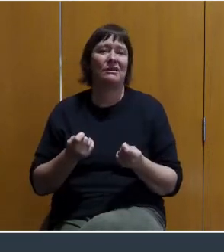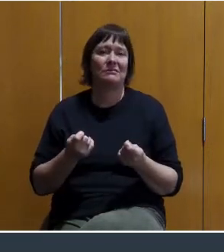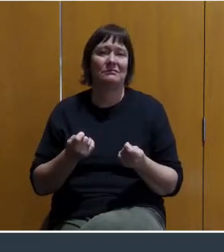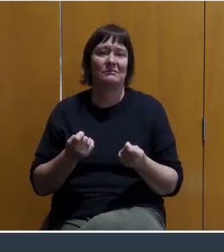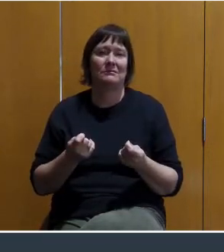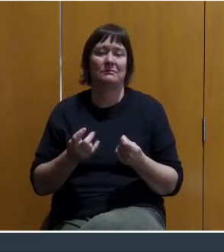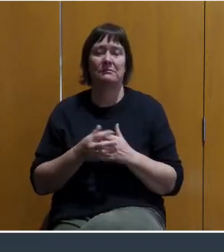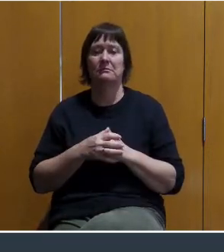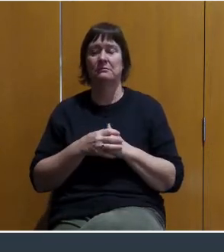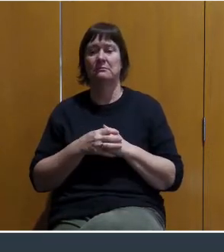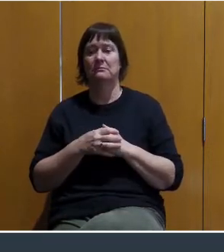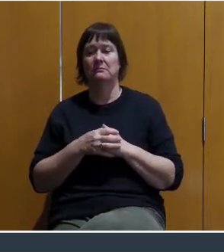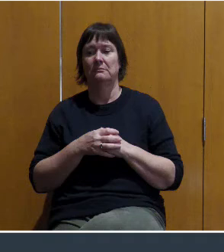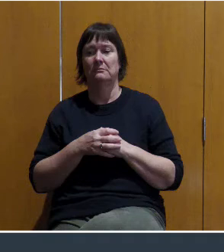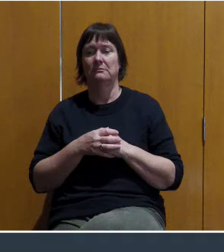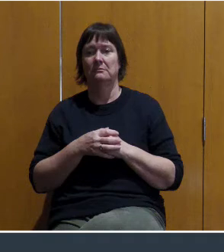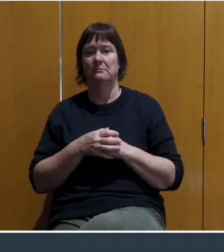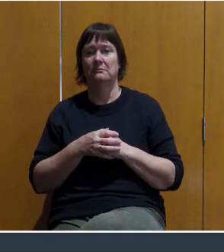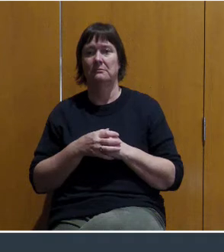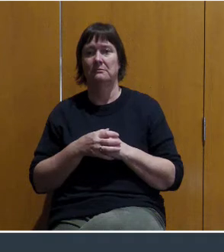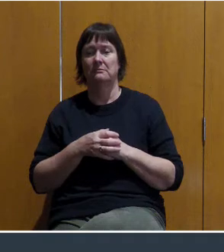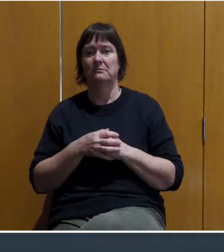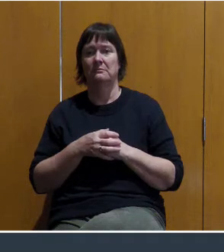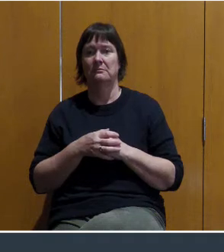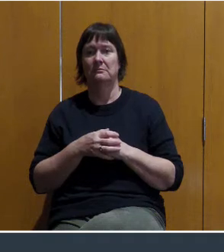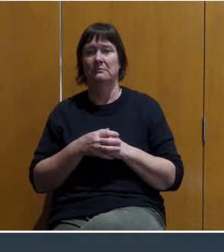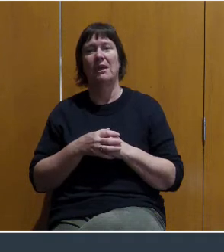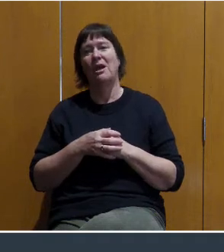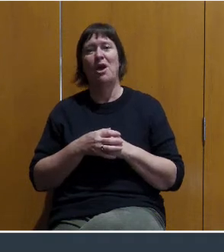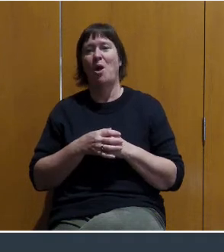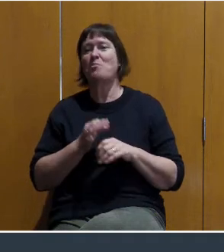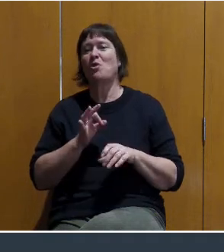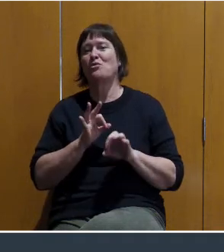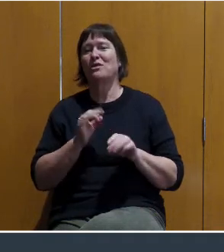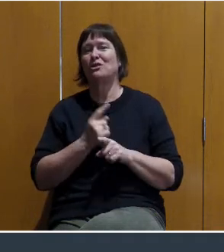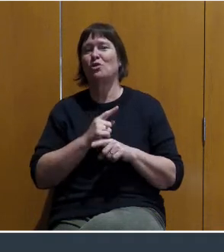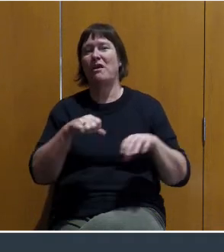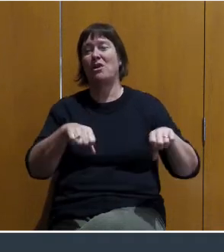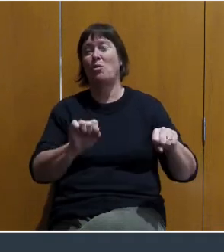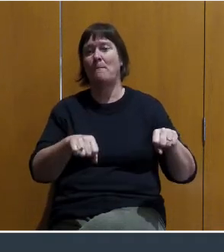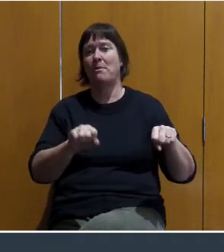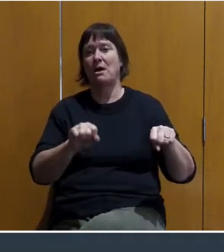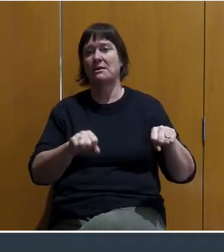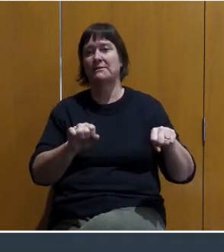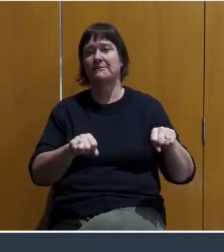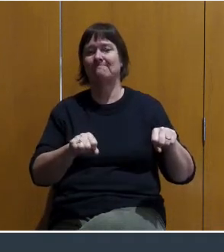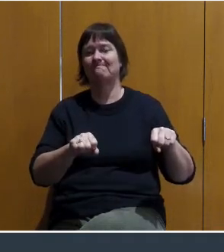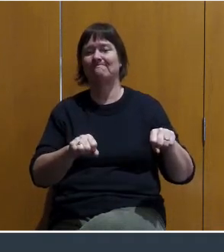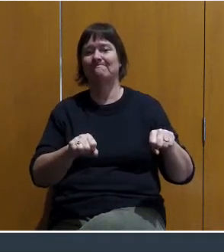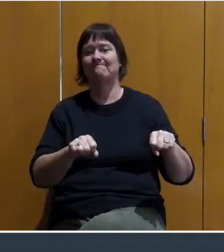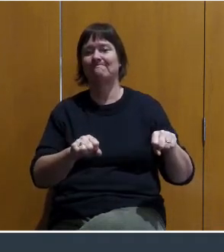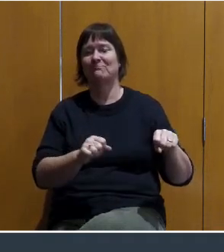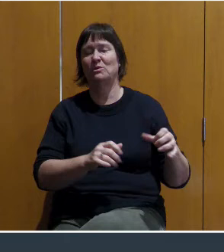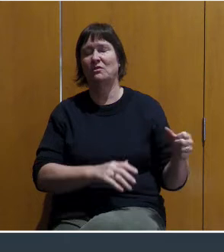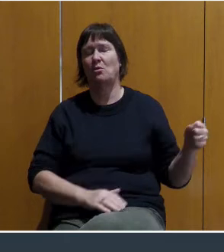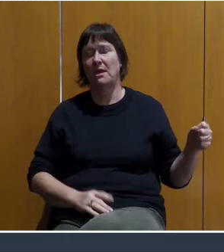fencing out. But we're not here to talk about the quad bikes, so I'll leave that out. But definitely the fencing would help with that.